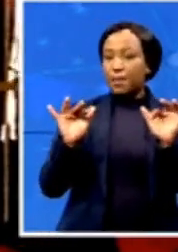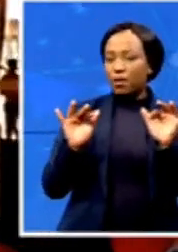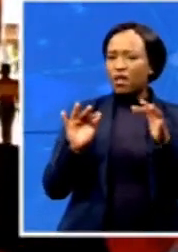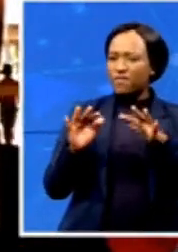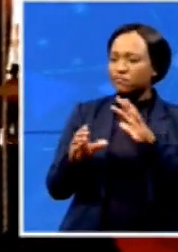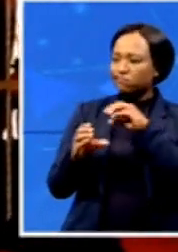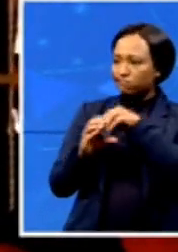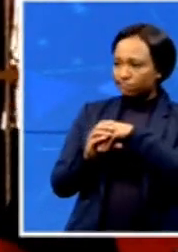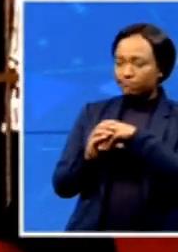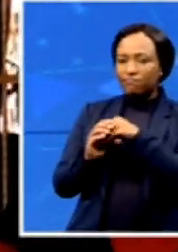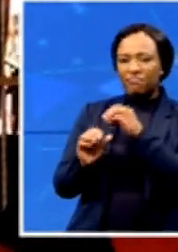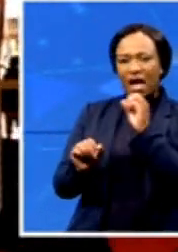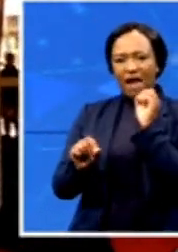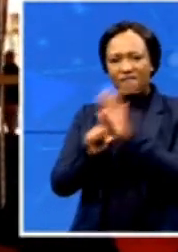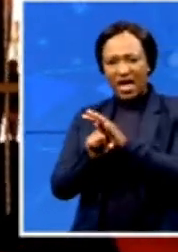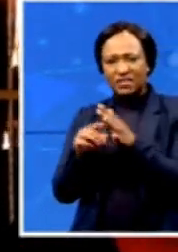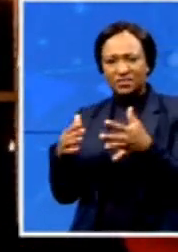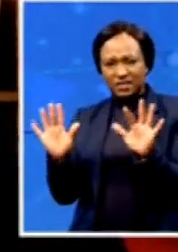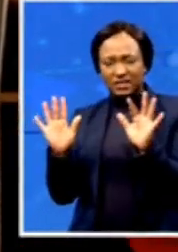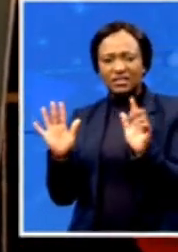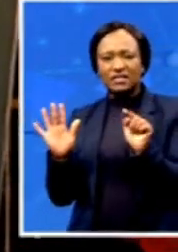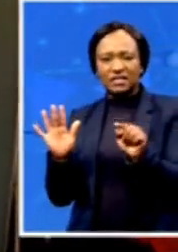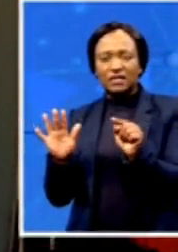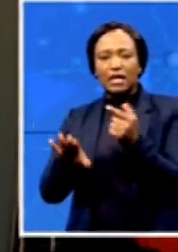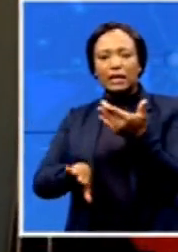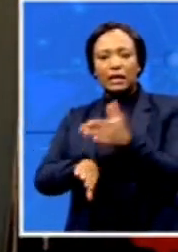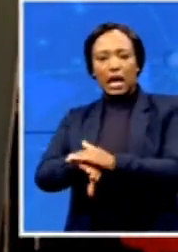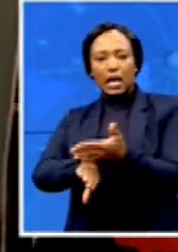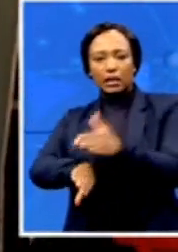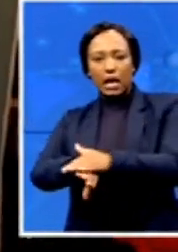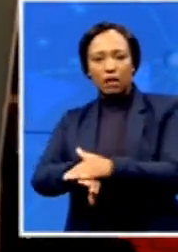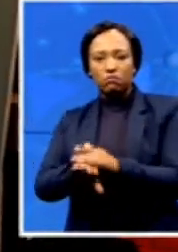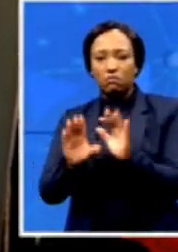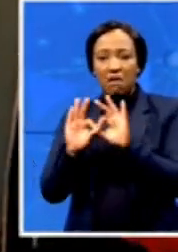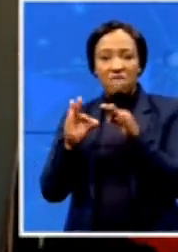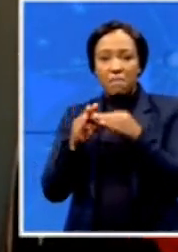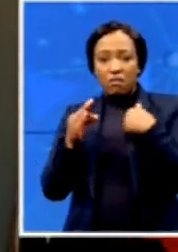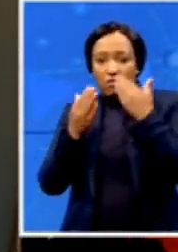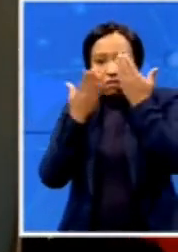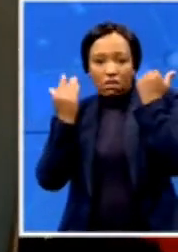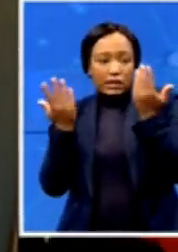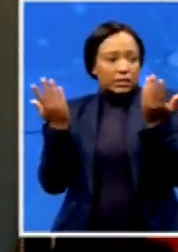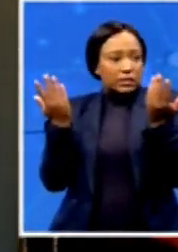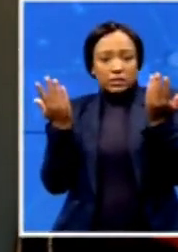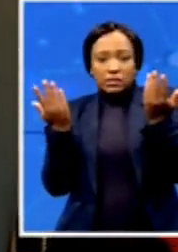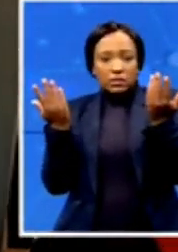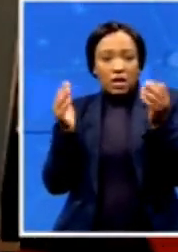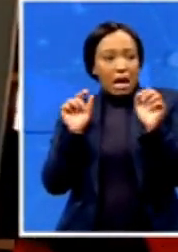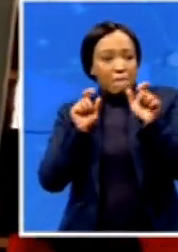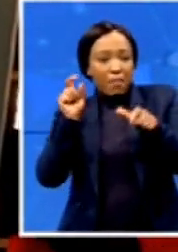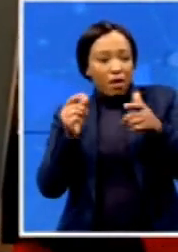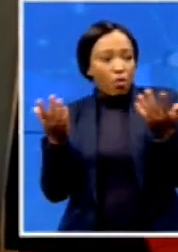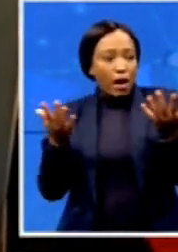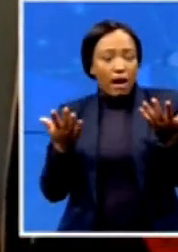had died, and their families do not know where to find those people, because some of them are still trapped under